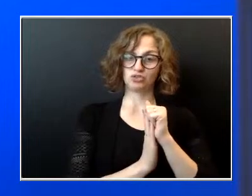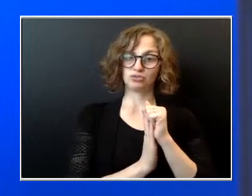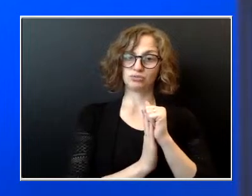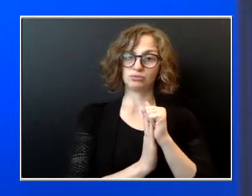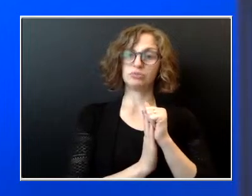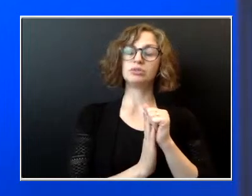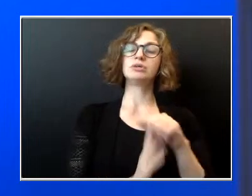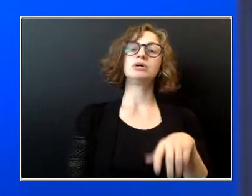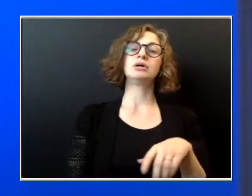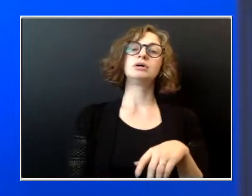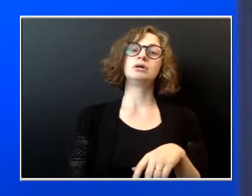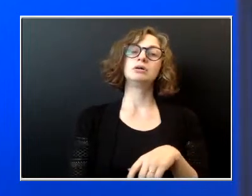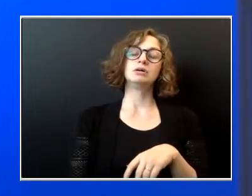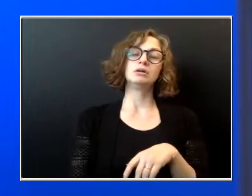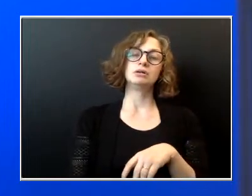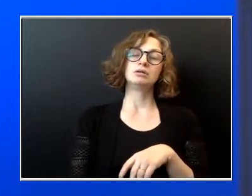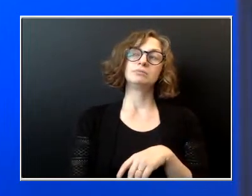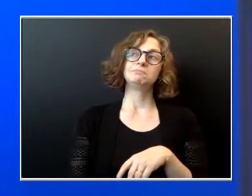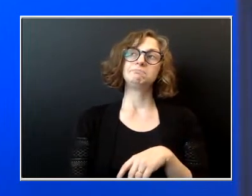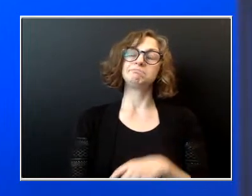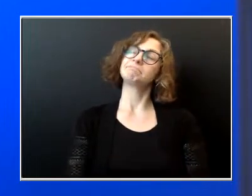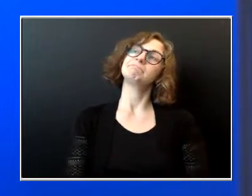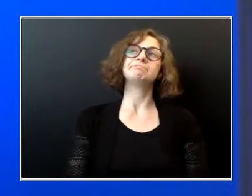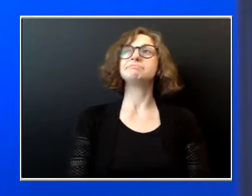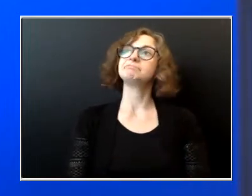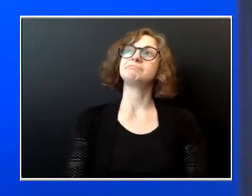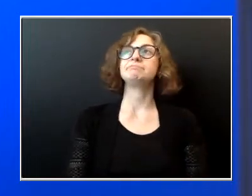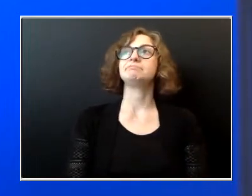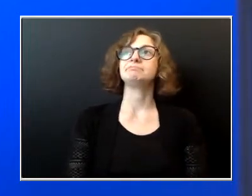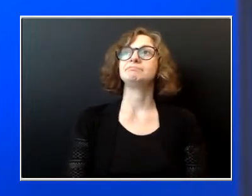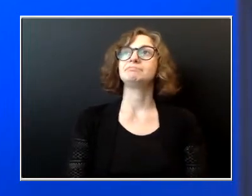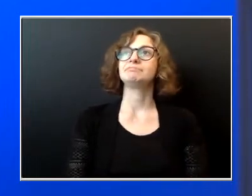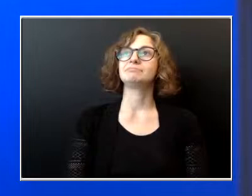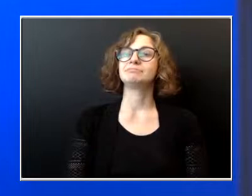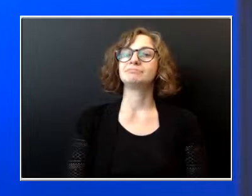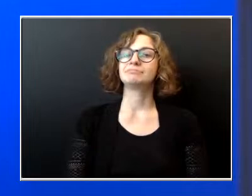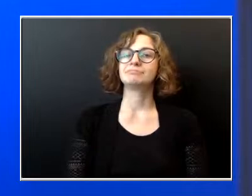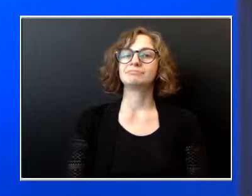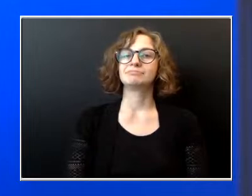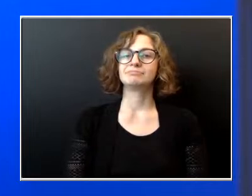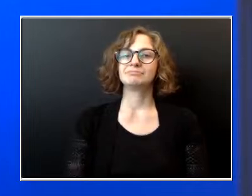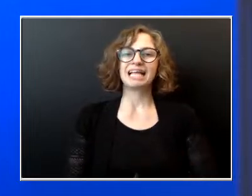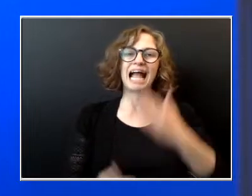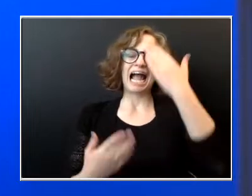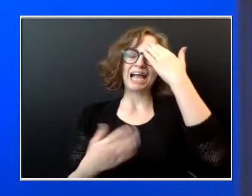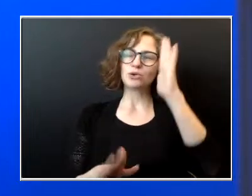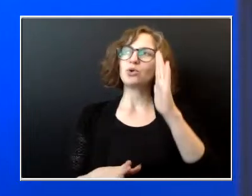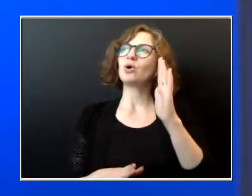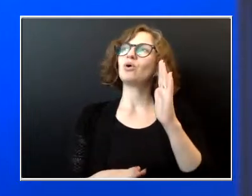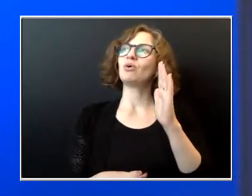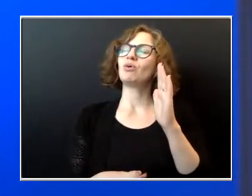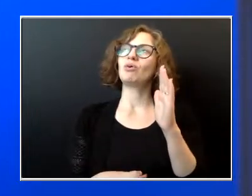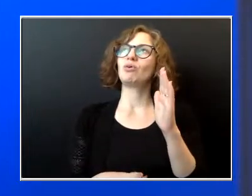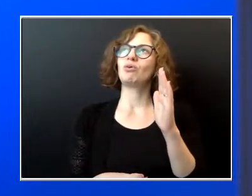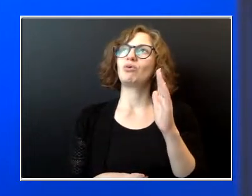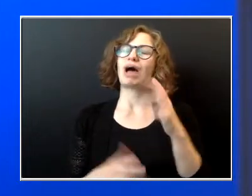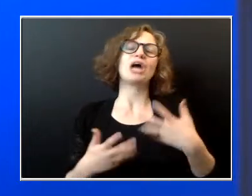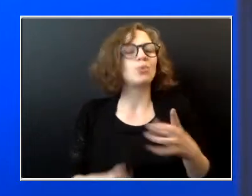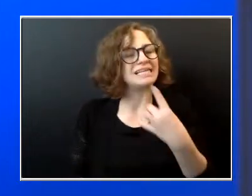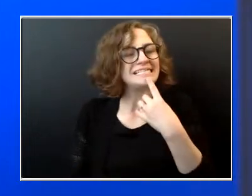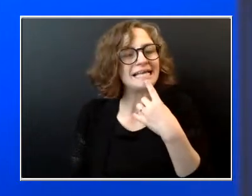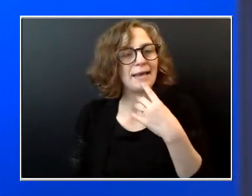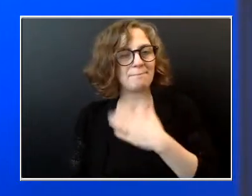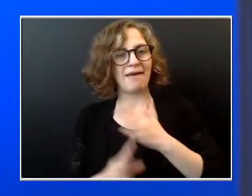There hasn't, I don't know. I don't know if I want to say there's been a lot of cancer in my family. I don't really think there has.